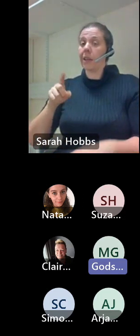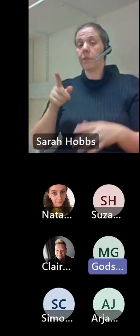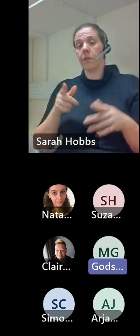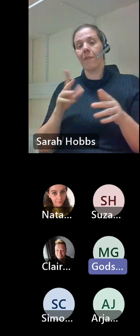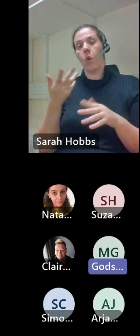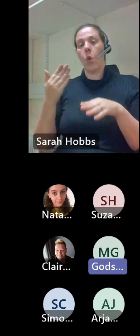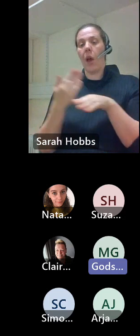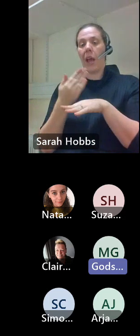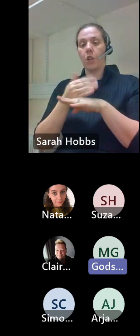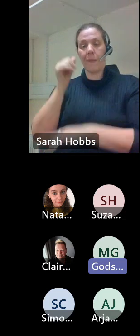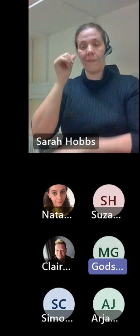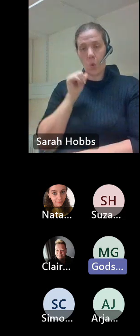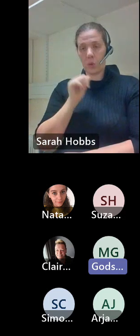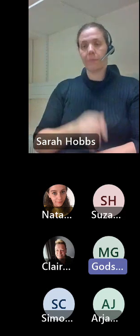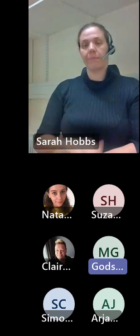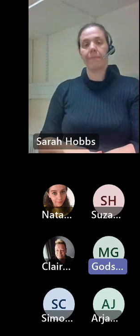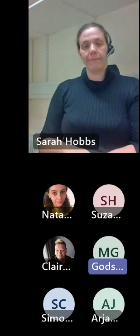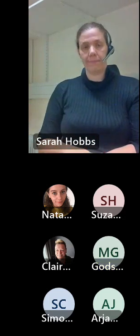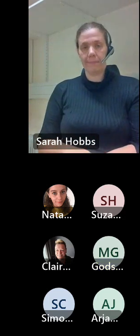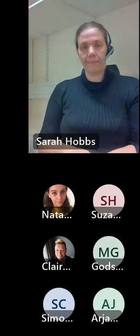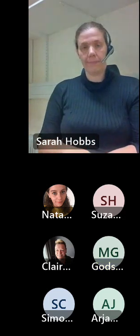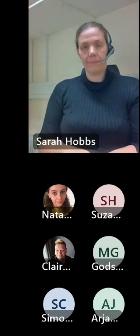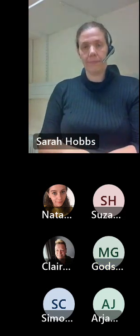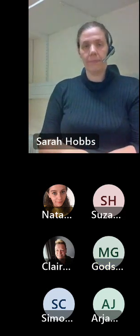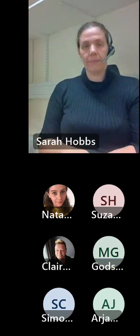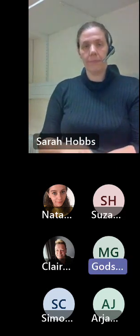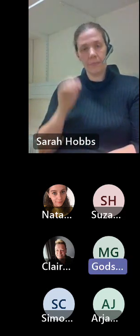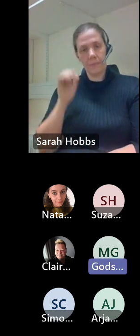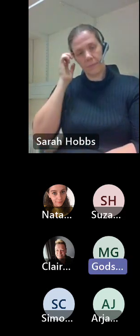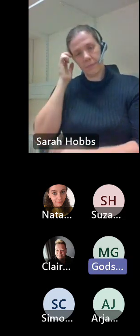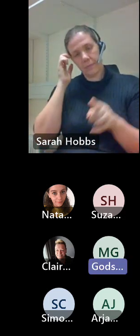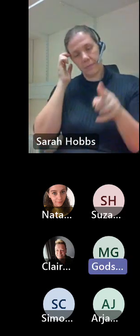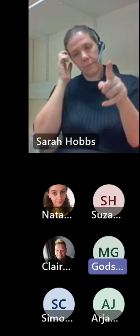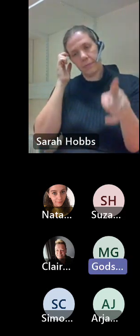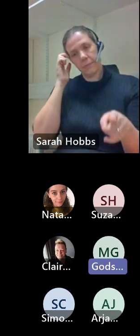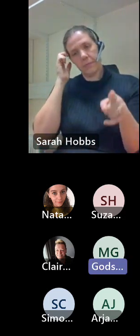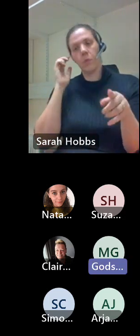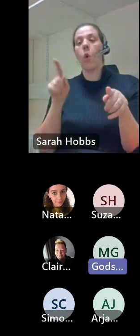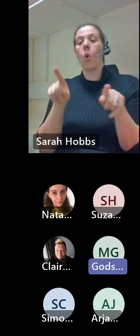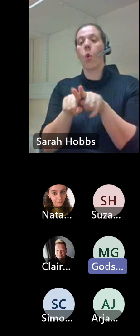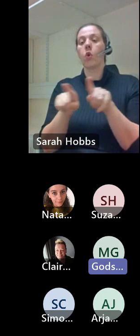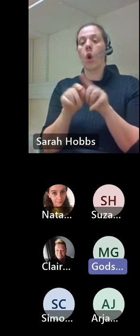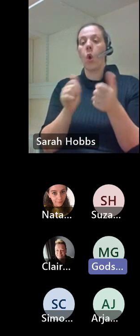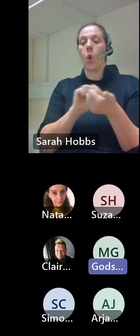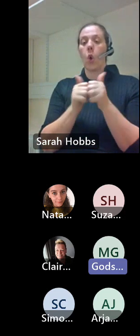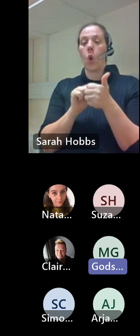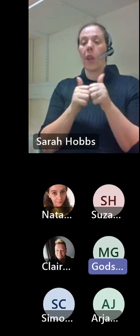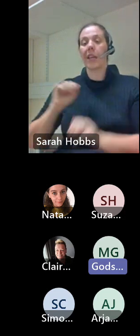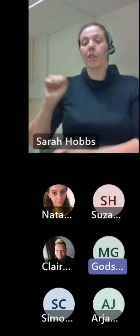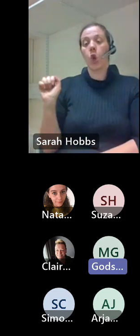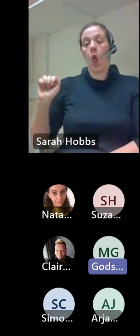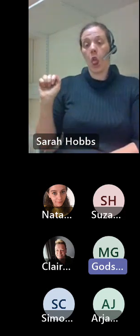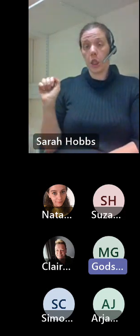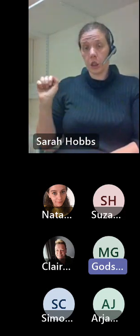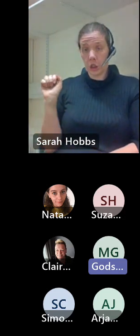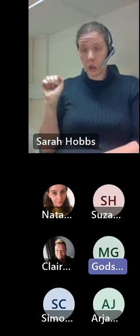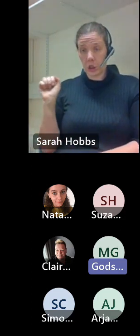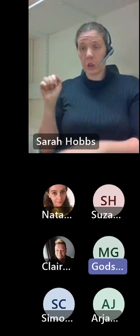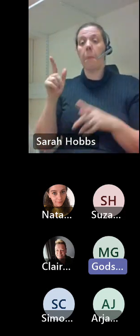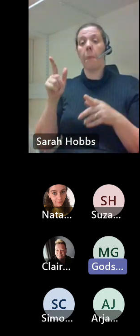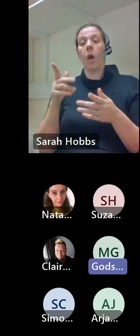future. Going forward, please. Thank you. Next slide. Also, our colleagues at Police Scotland, but also it's a